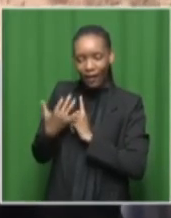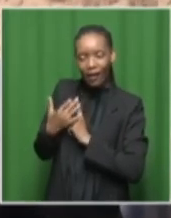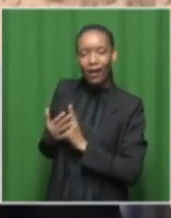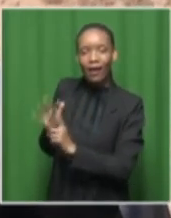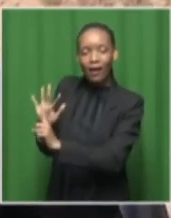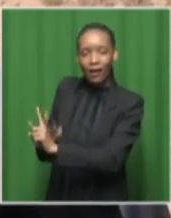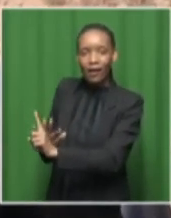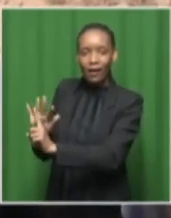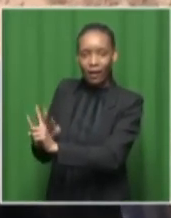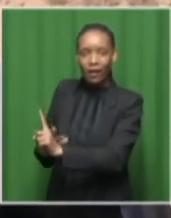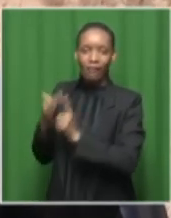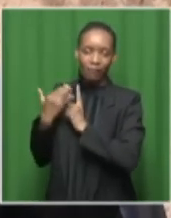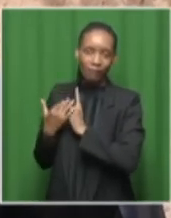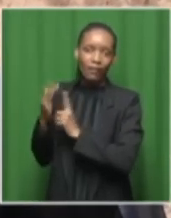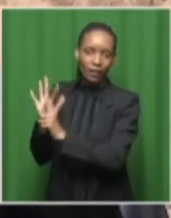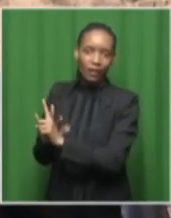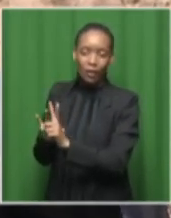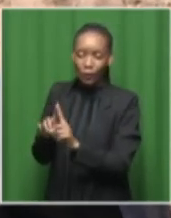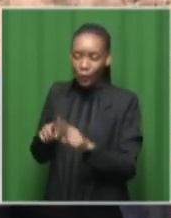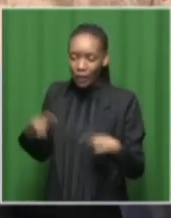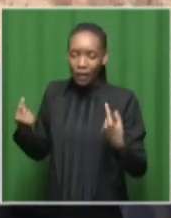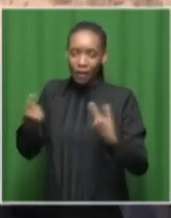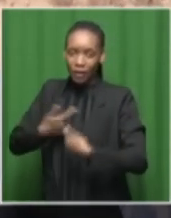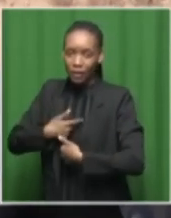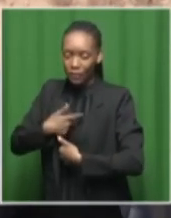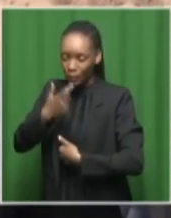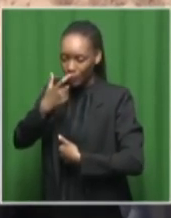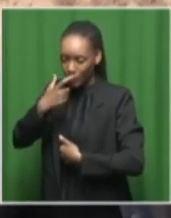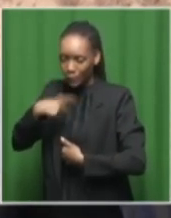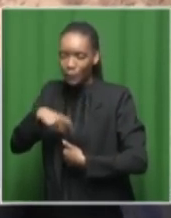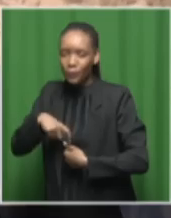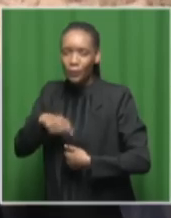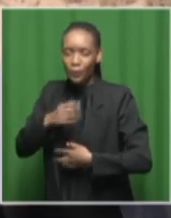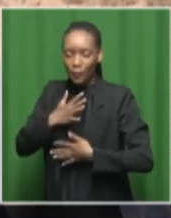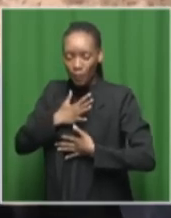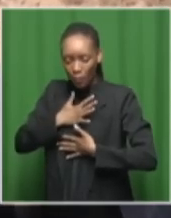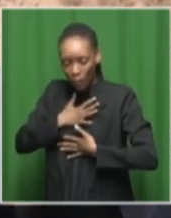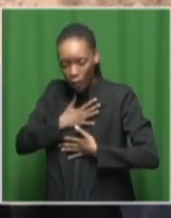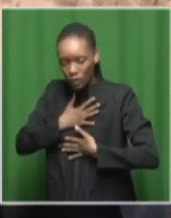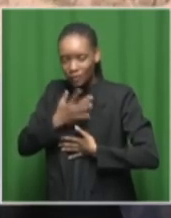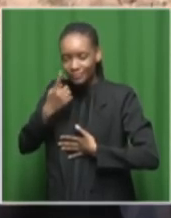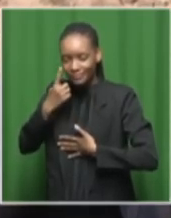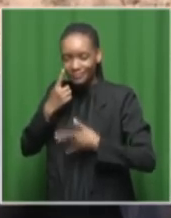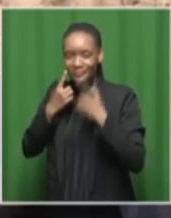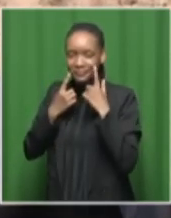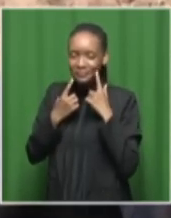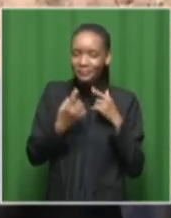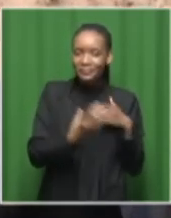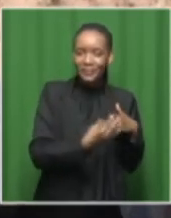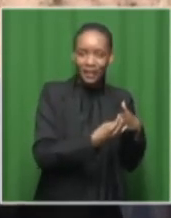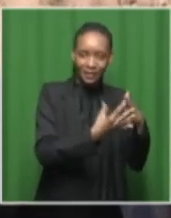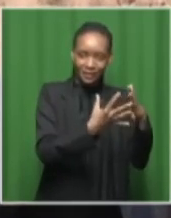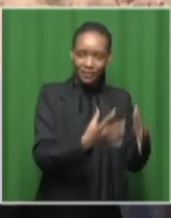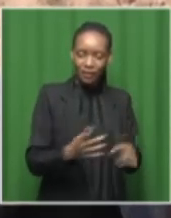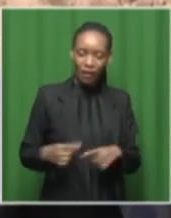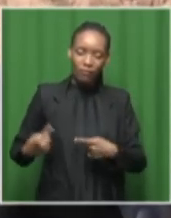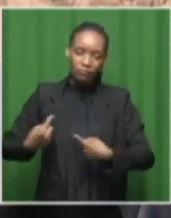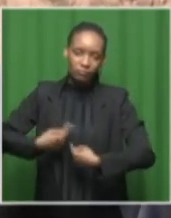us, we are bereaving. We are mourning the passing away of our leader.